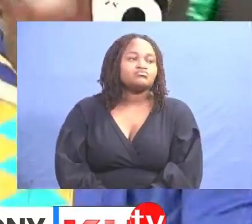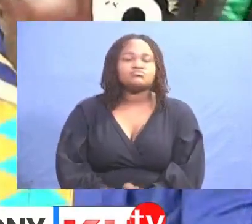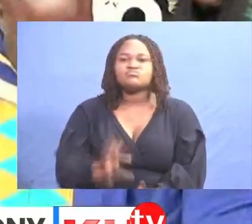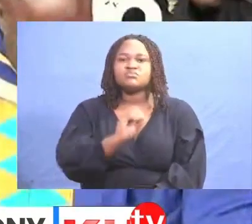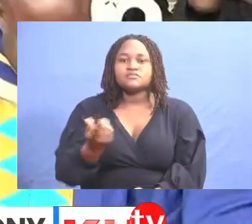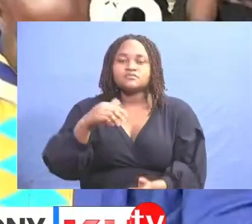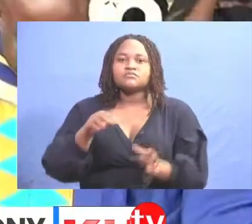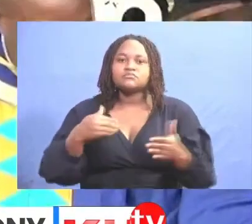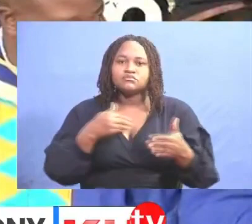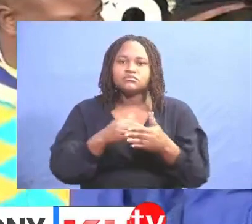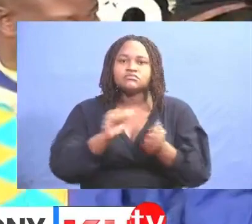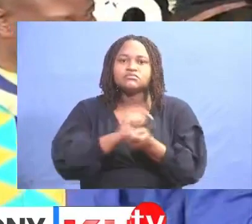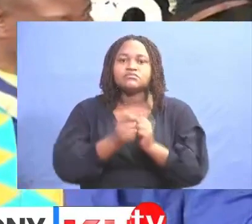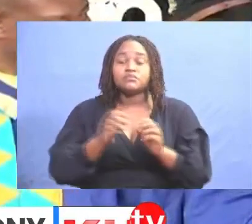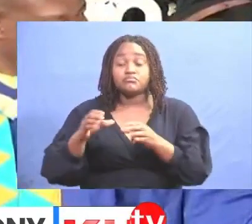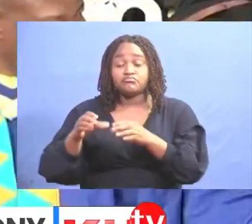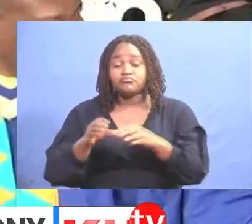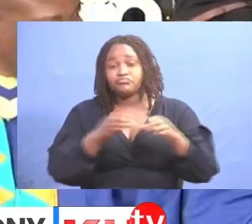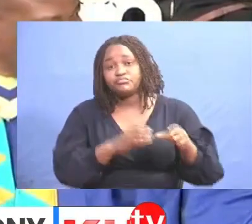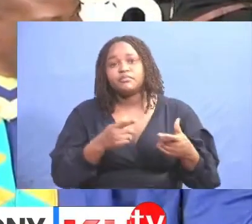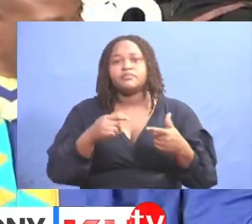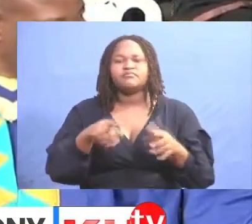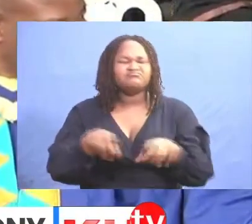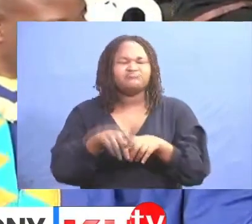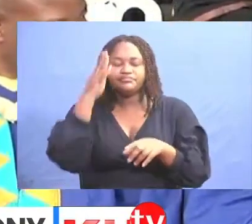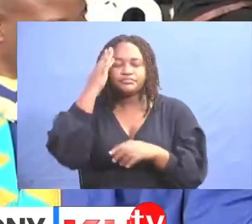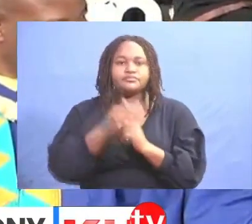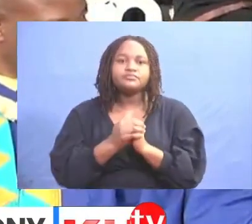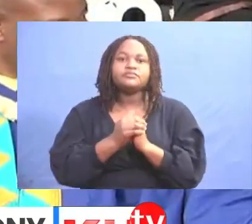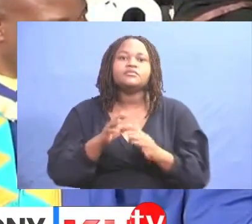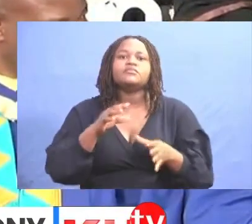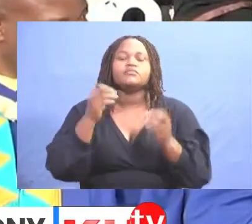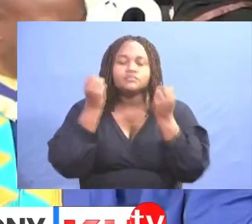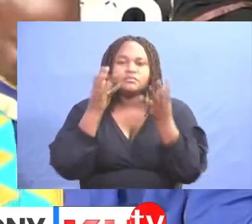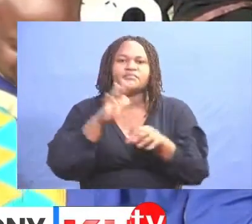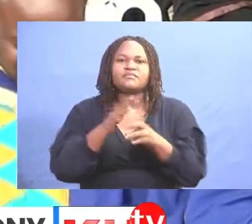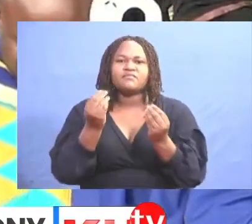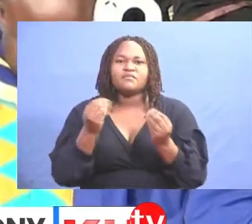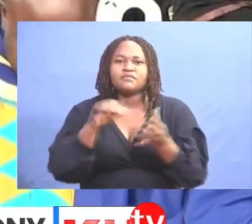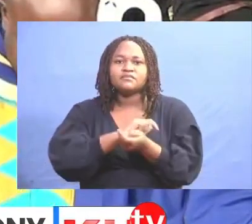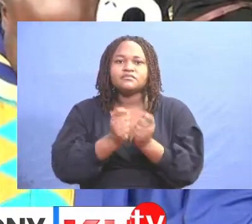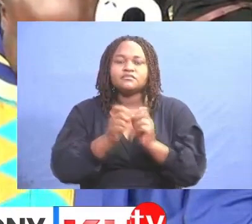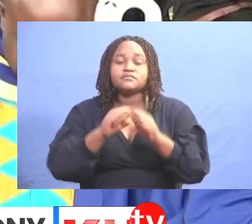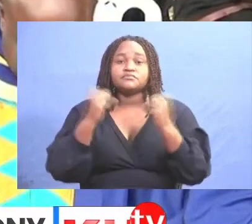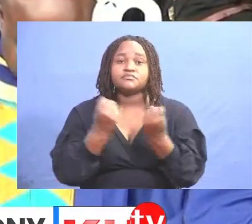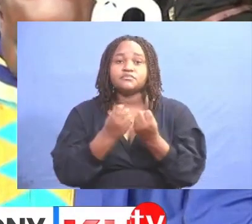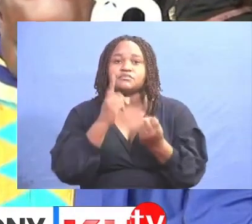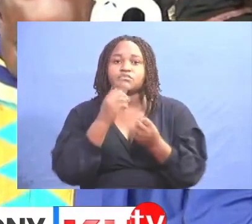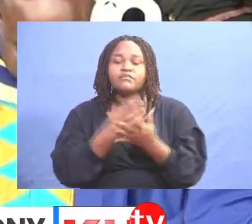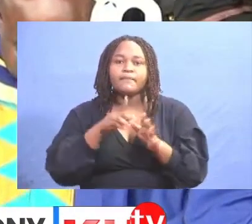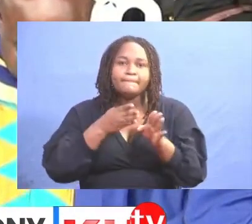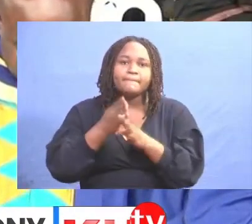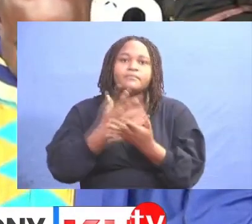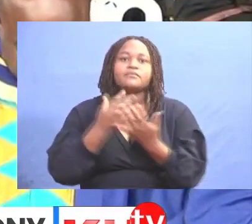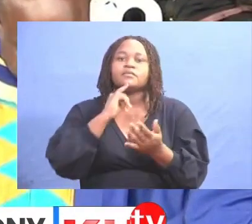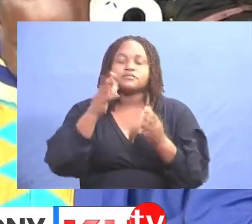I think nothing comes close to changing our community like education. I've known of a very few things that can change the society. And one of